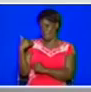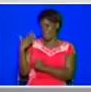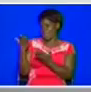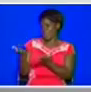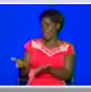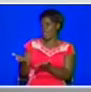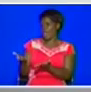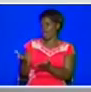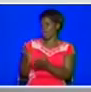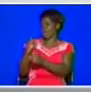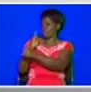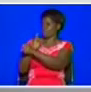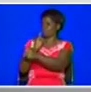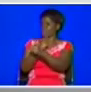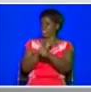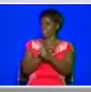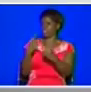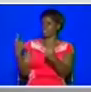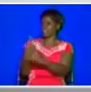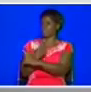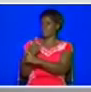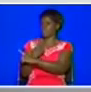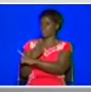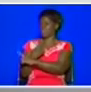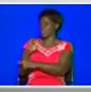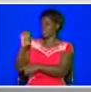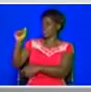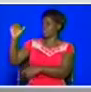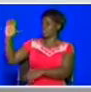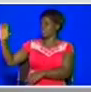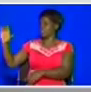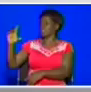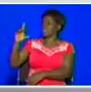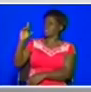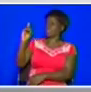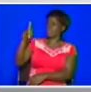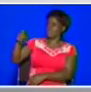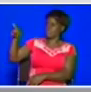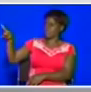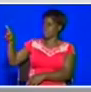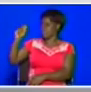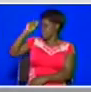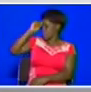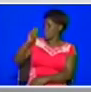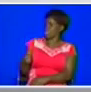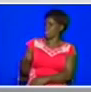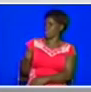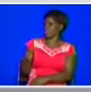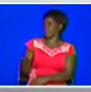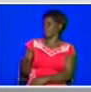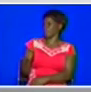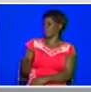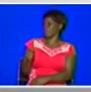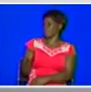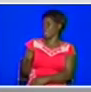to the independent bodies that are tasked with this, the EACC, the DPP, the judiciary. So what